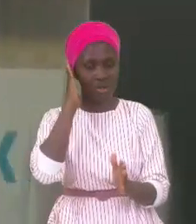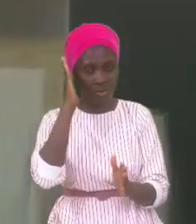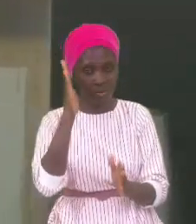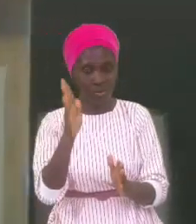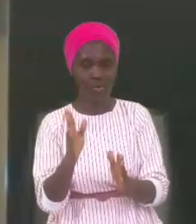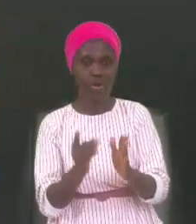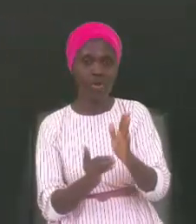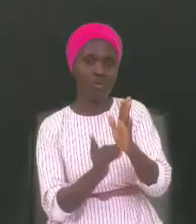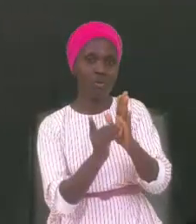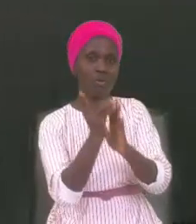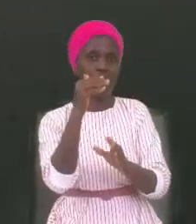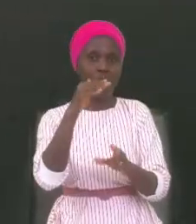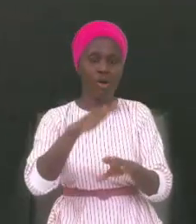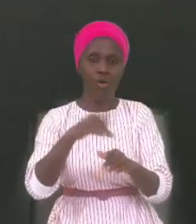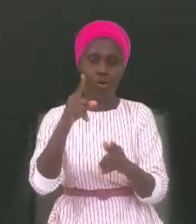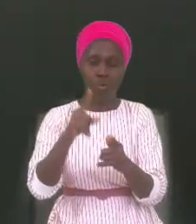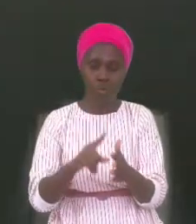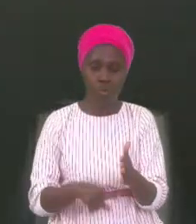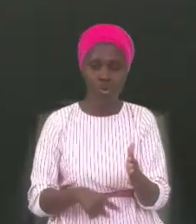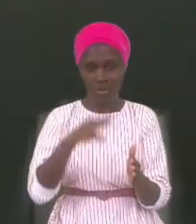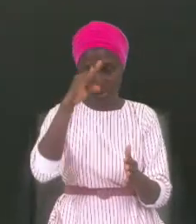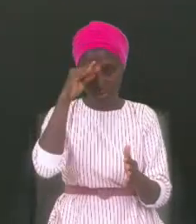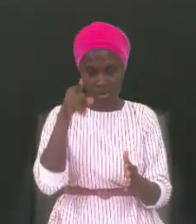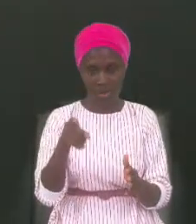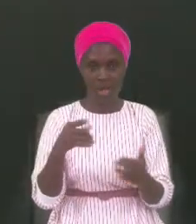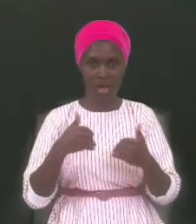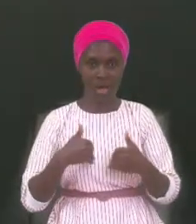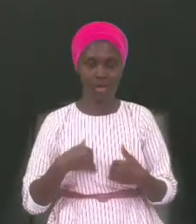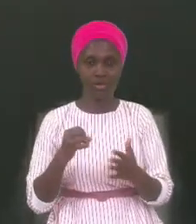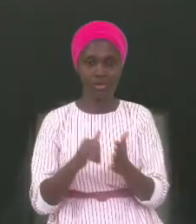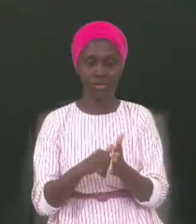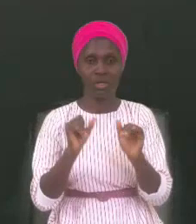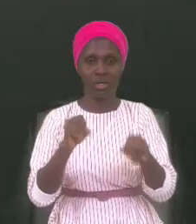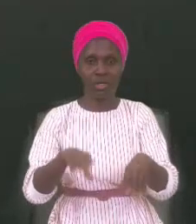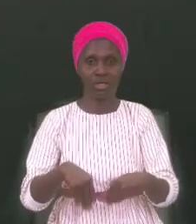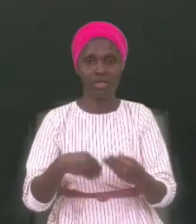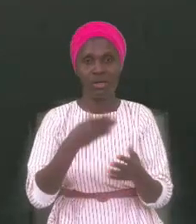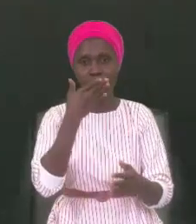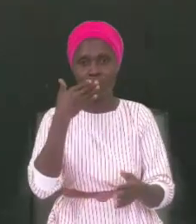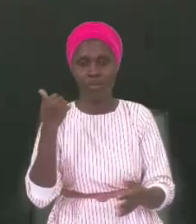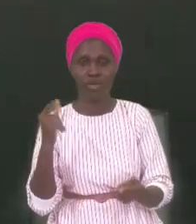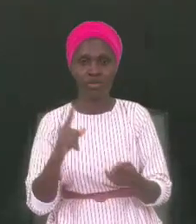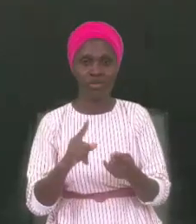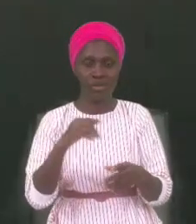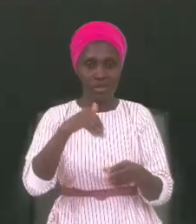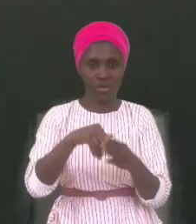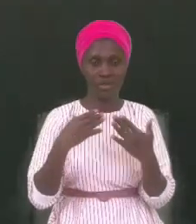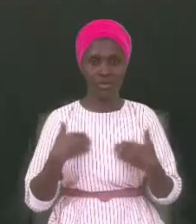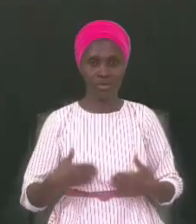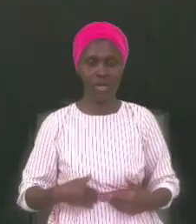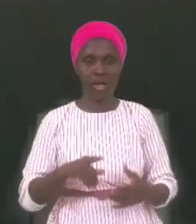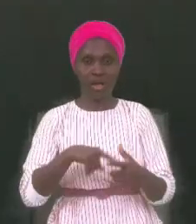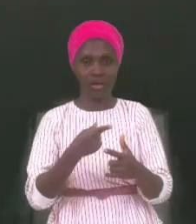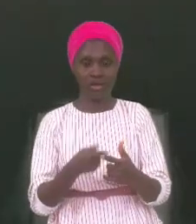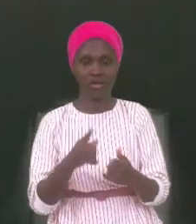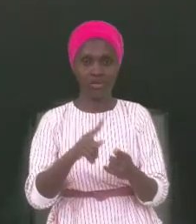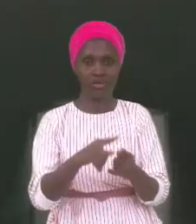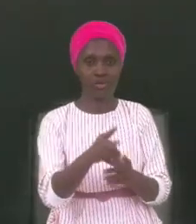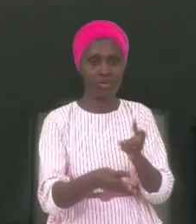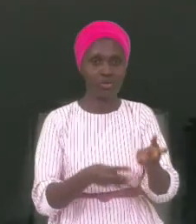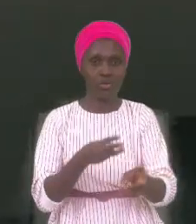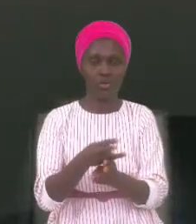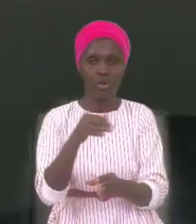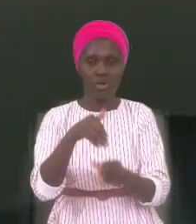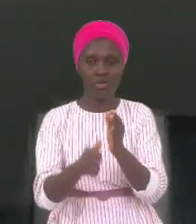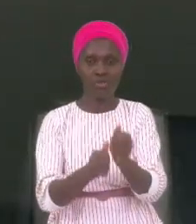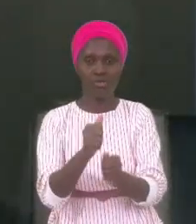be able to give our best, first to the body and then to the world in which the body exists.